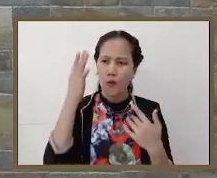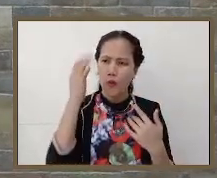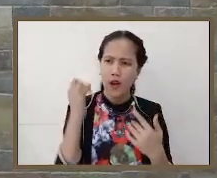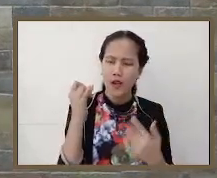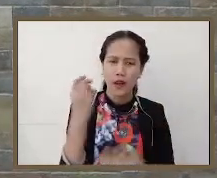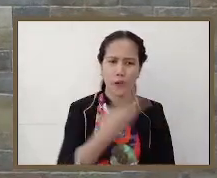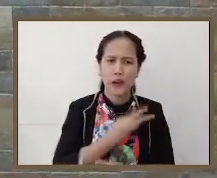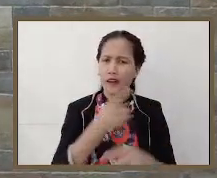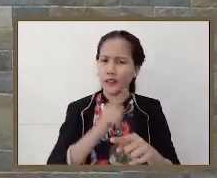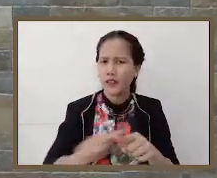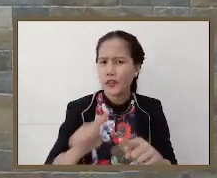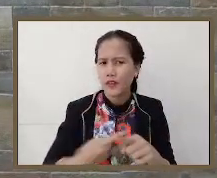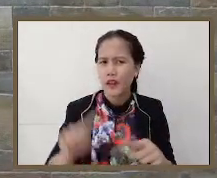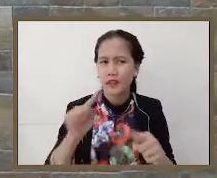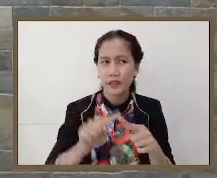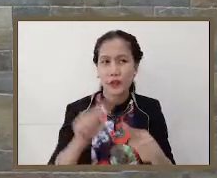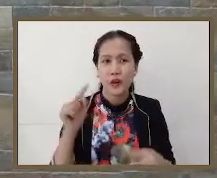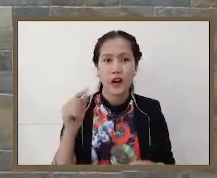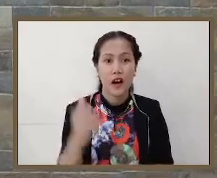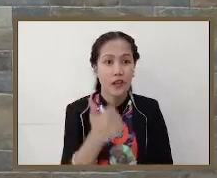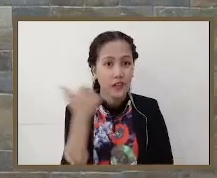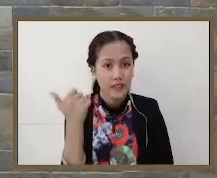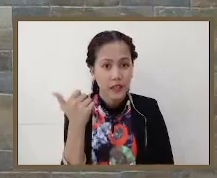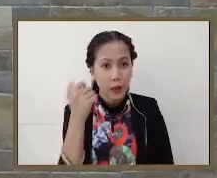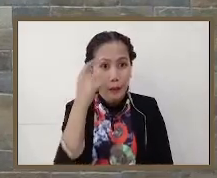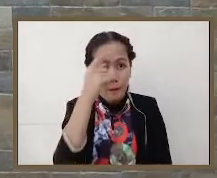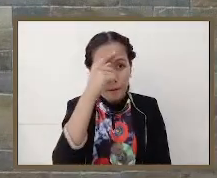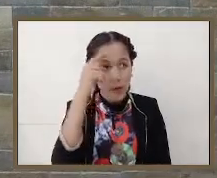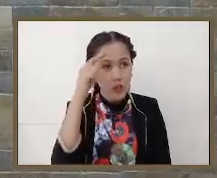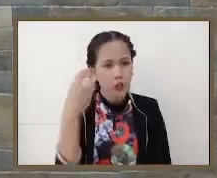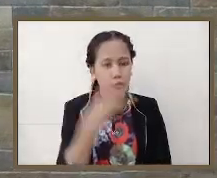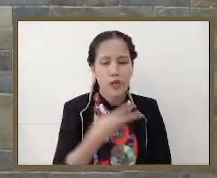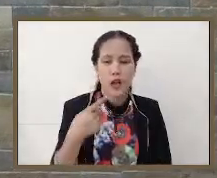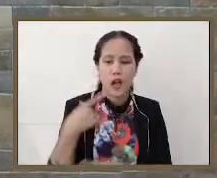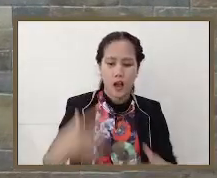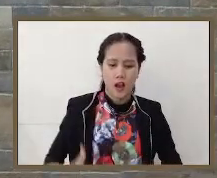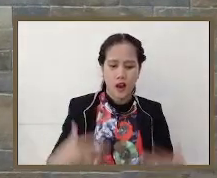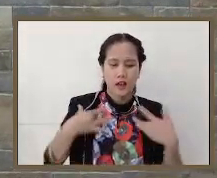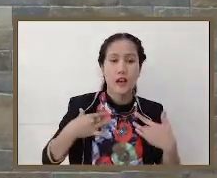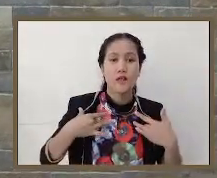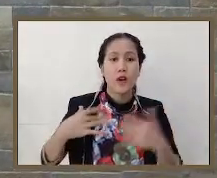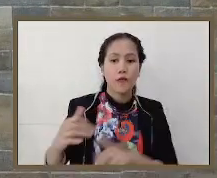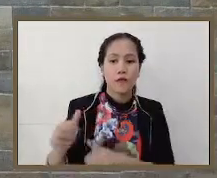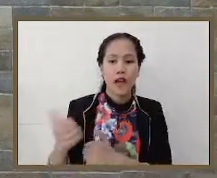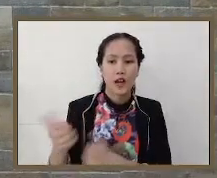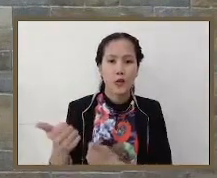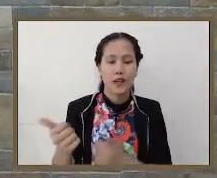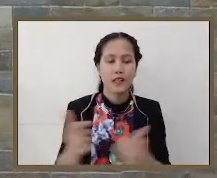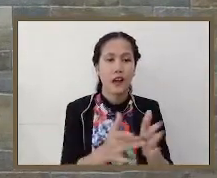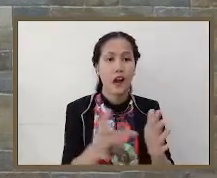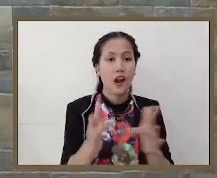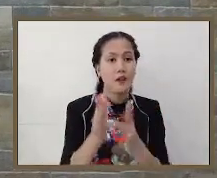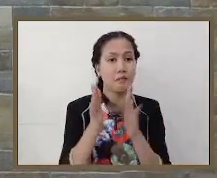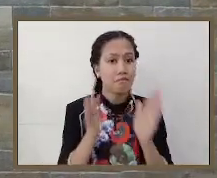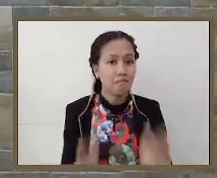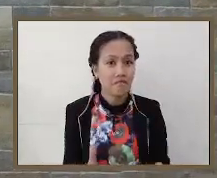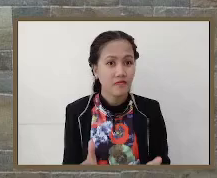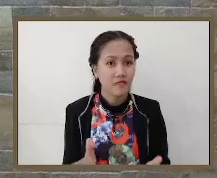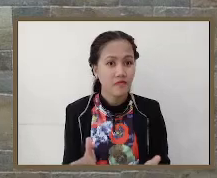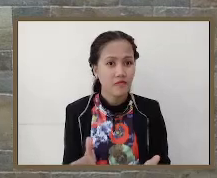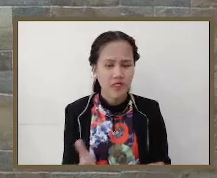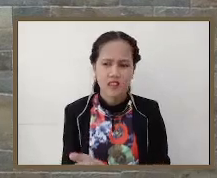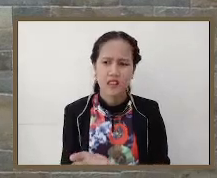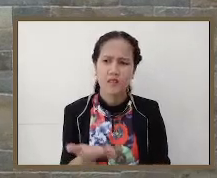because we have this what we call Christian life. They have their own definition of living the Christian